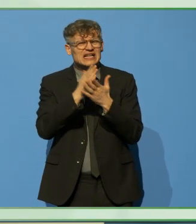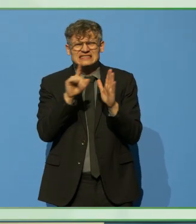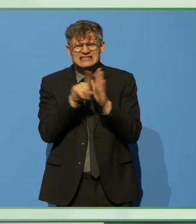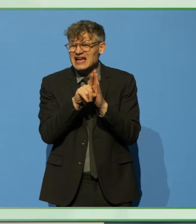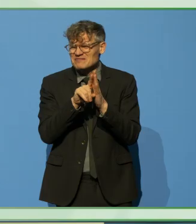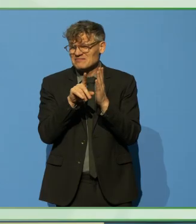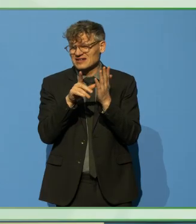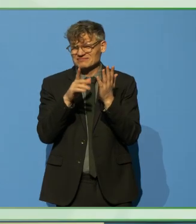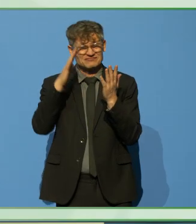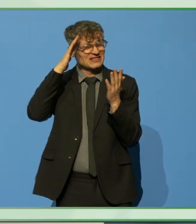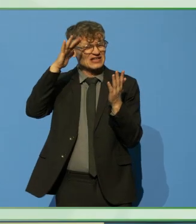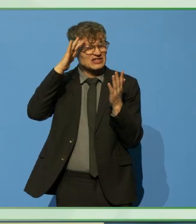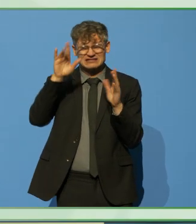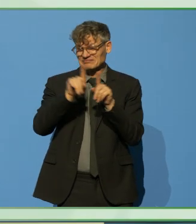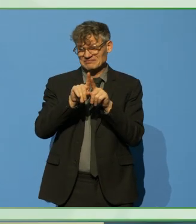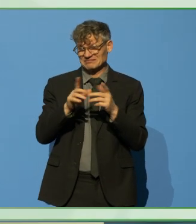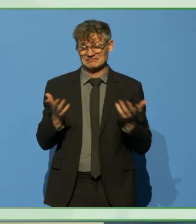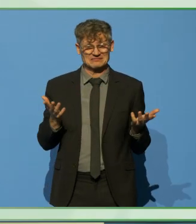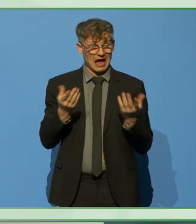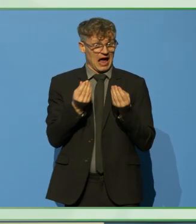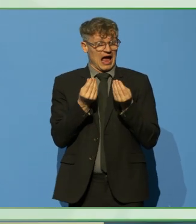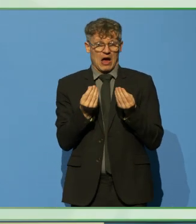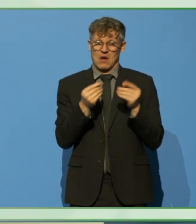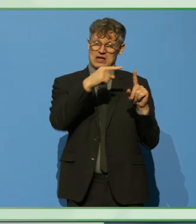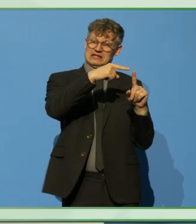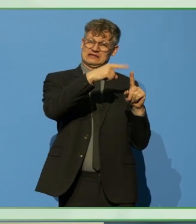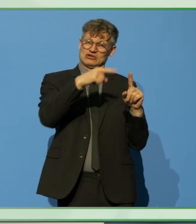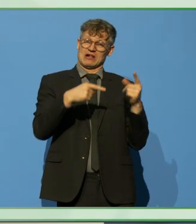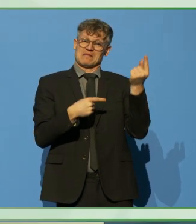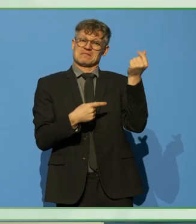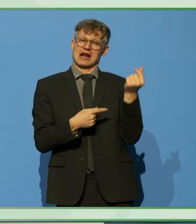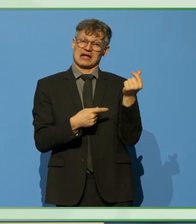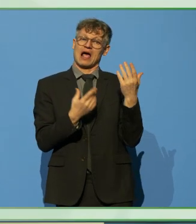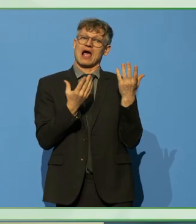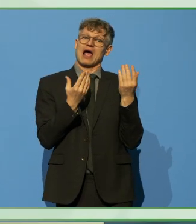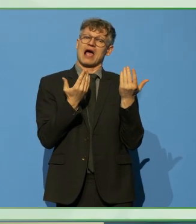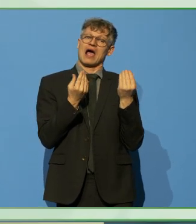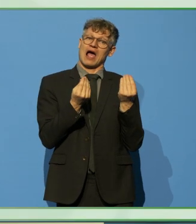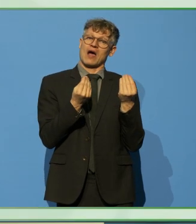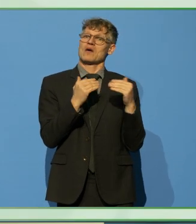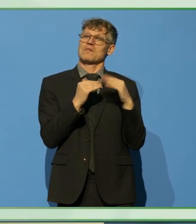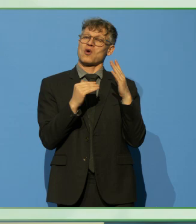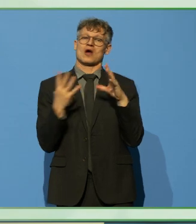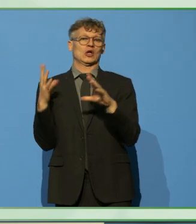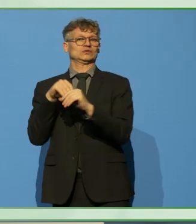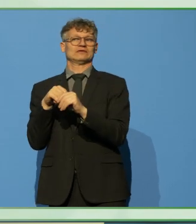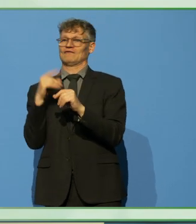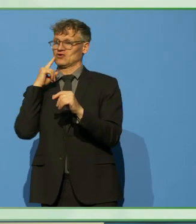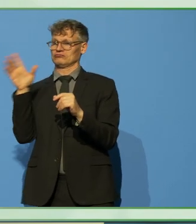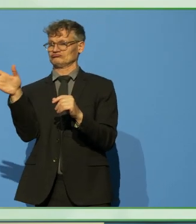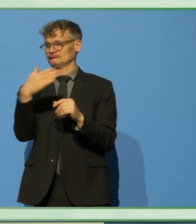the big idea being how to make means of payment inclusive. And so